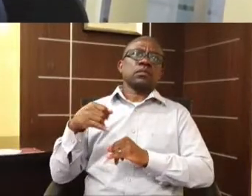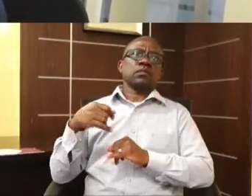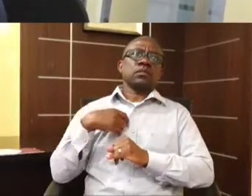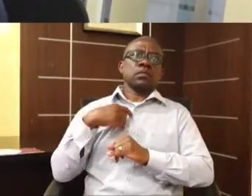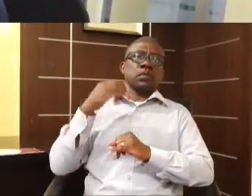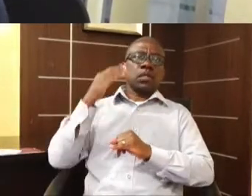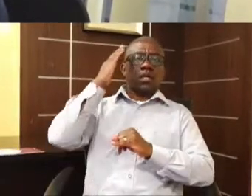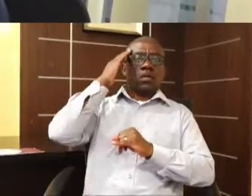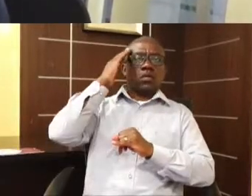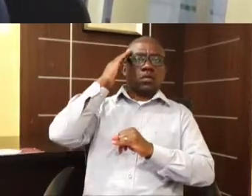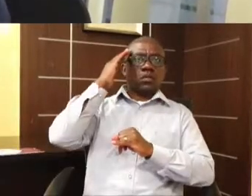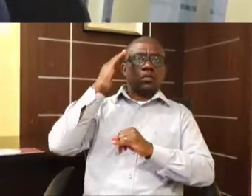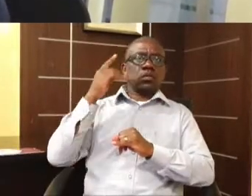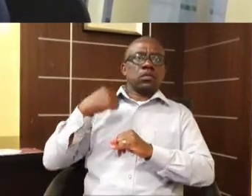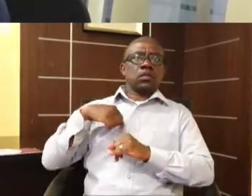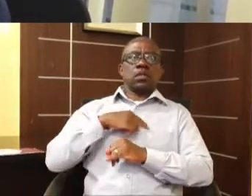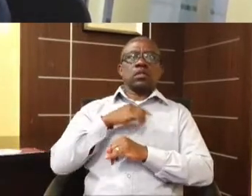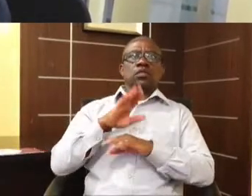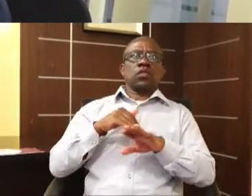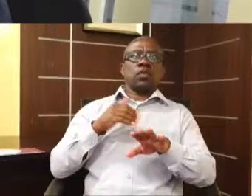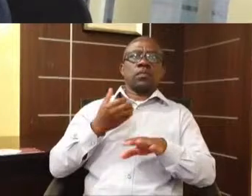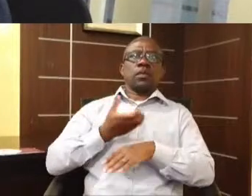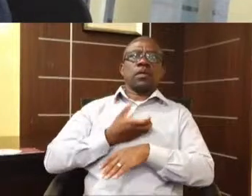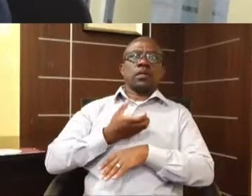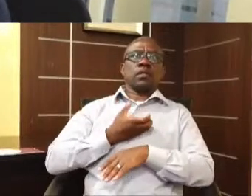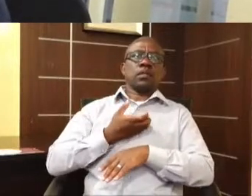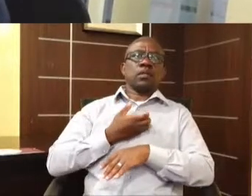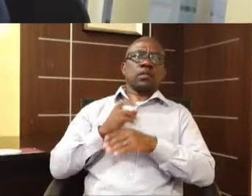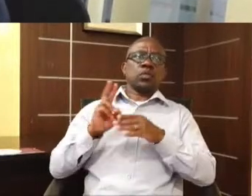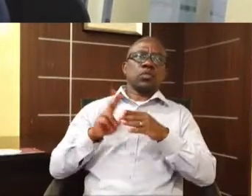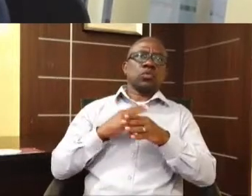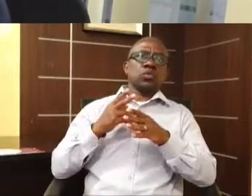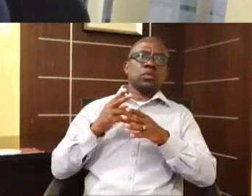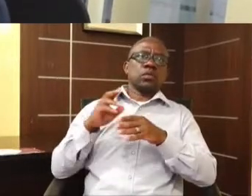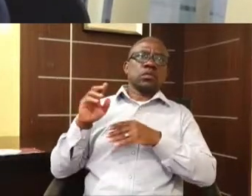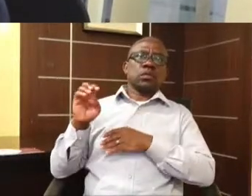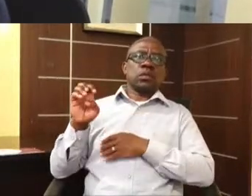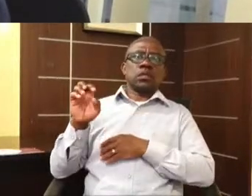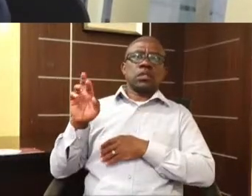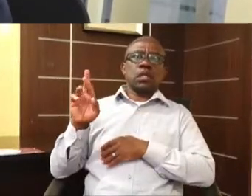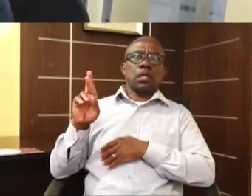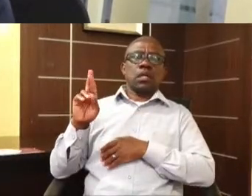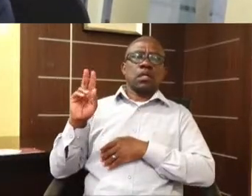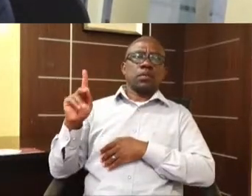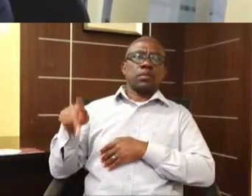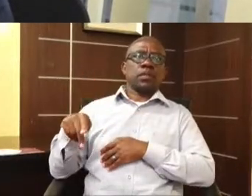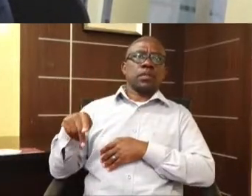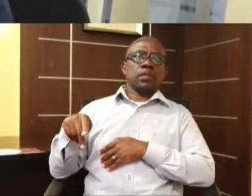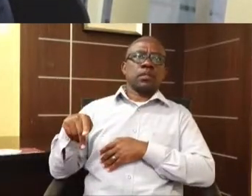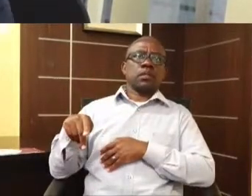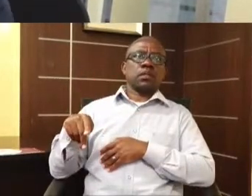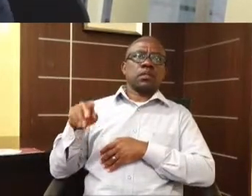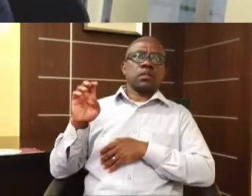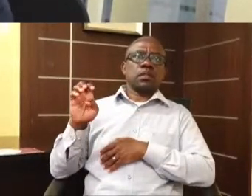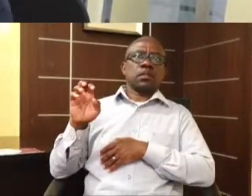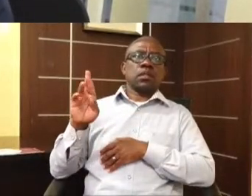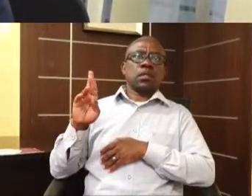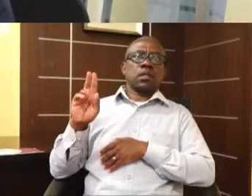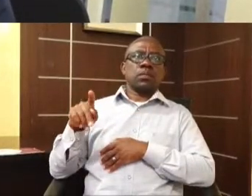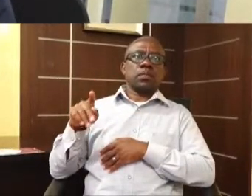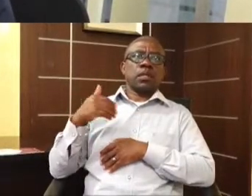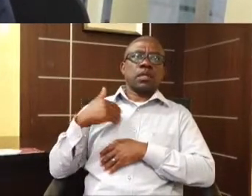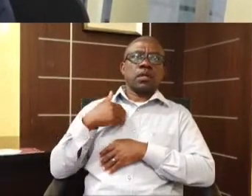know us from NCPD we use ERP. It has modules. You can have a